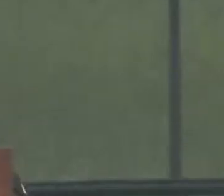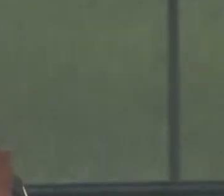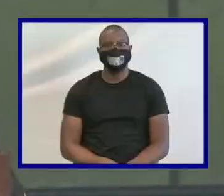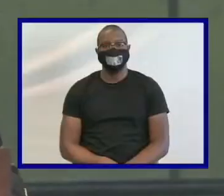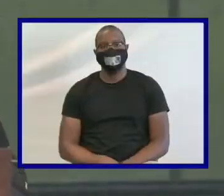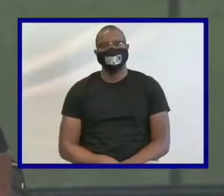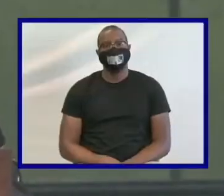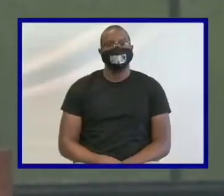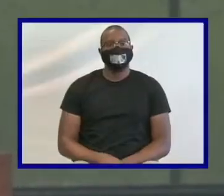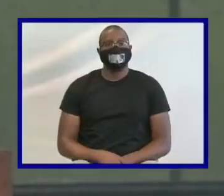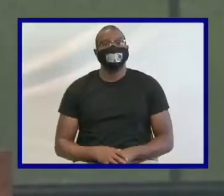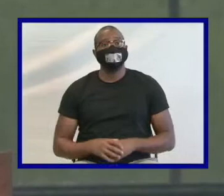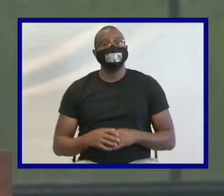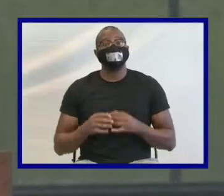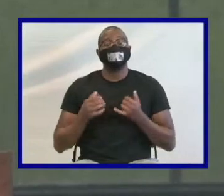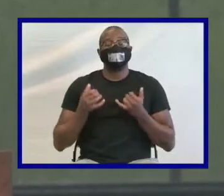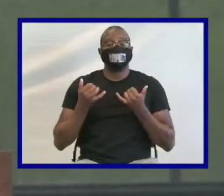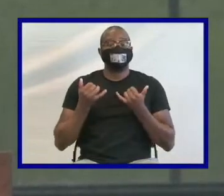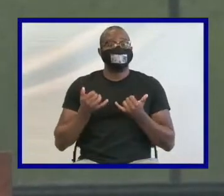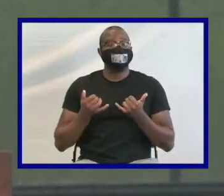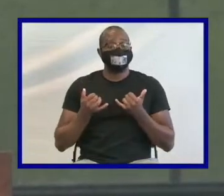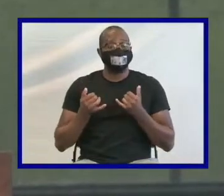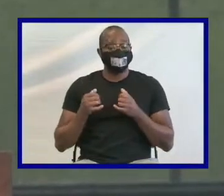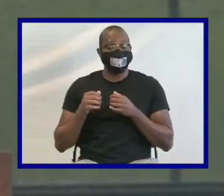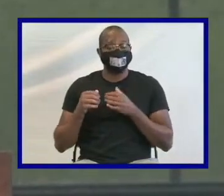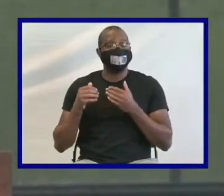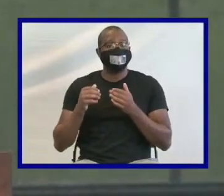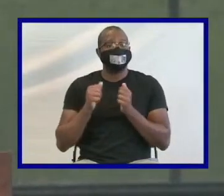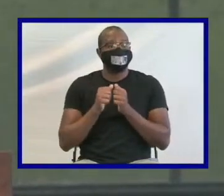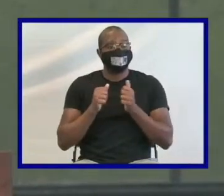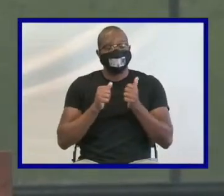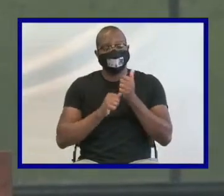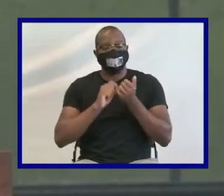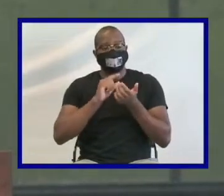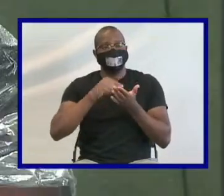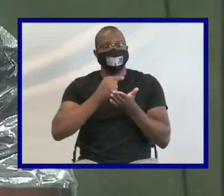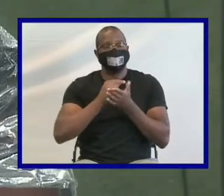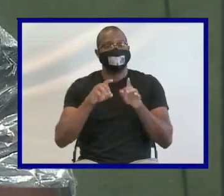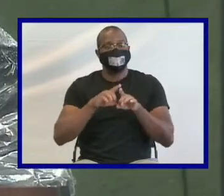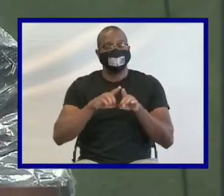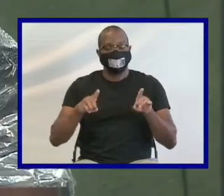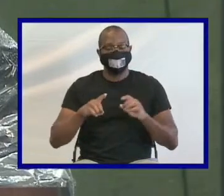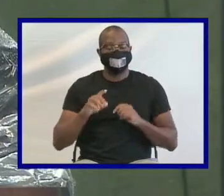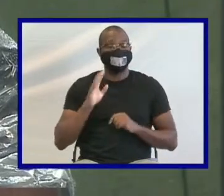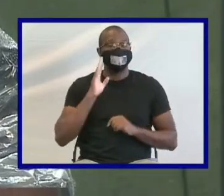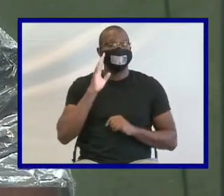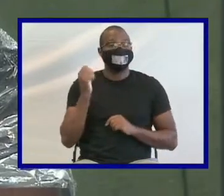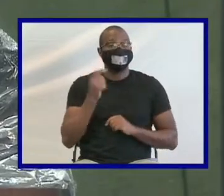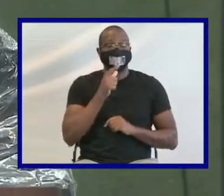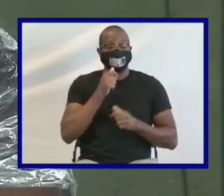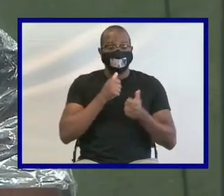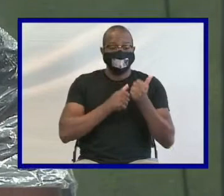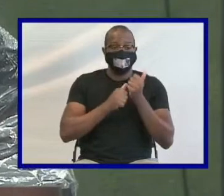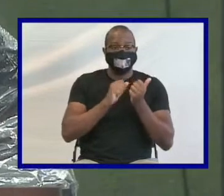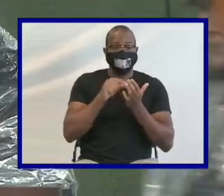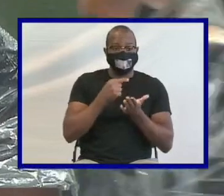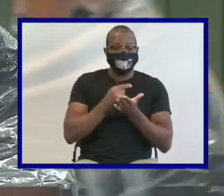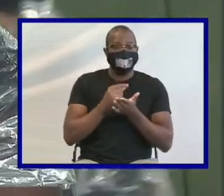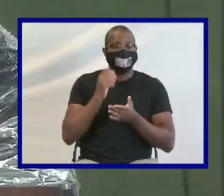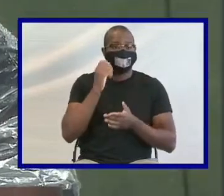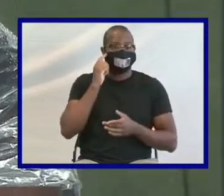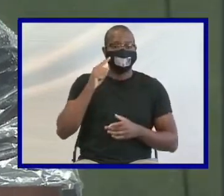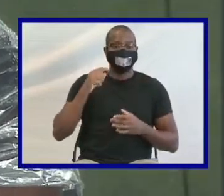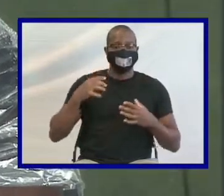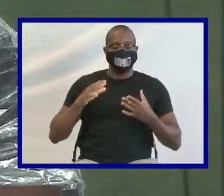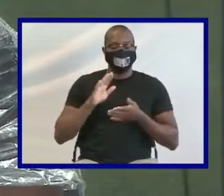Now we will proceed with the conferral of the undergraduate degrees. Dr. Winsick. Will the candidates for the undergraduate degrees from the College of